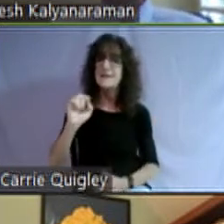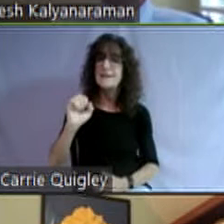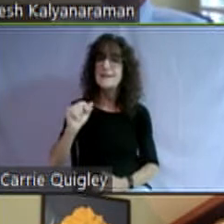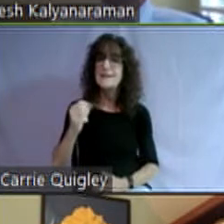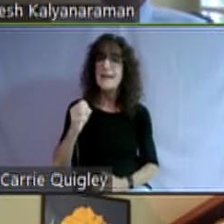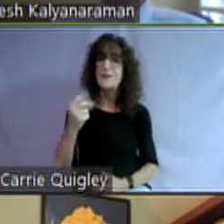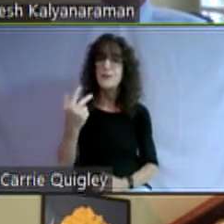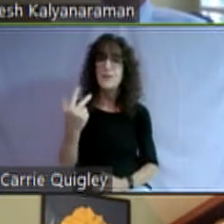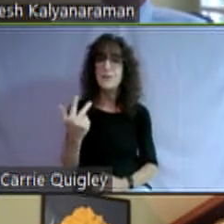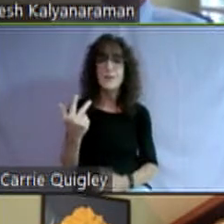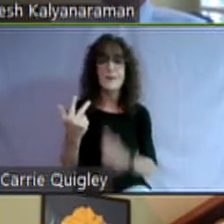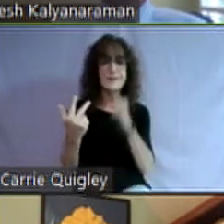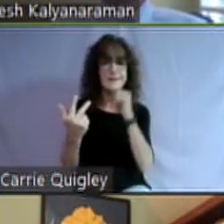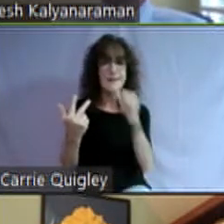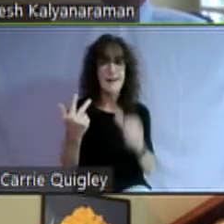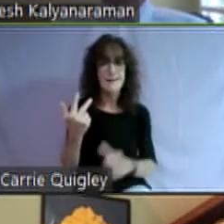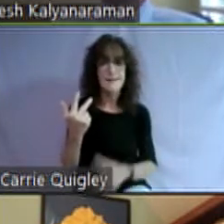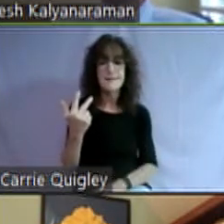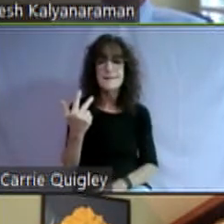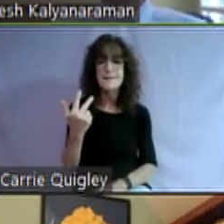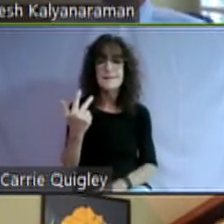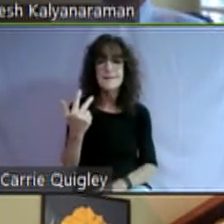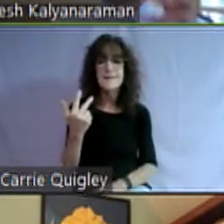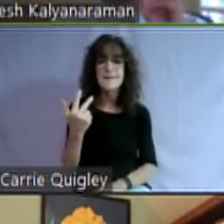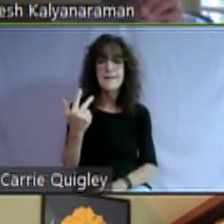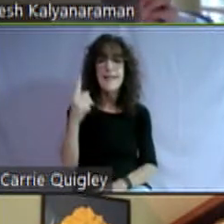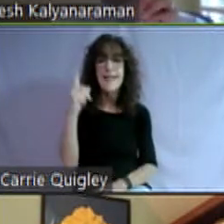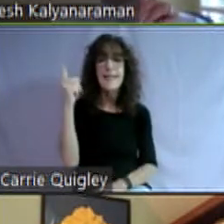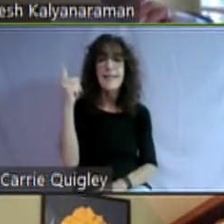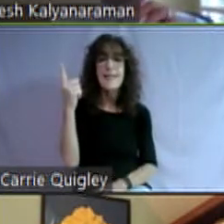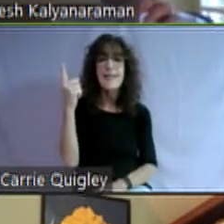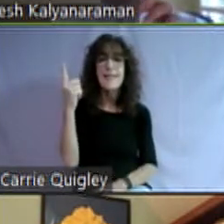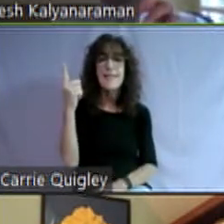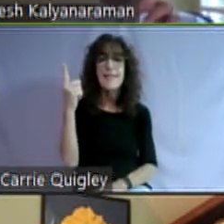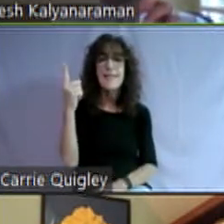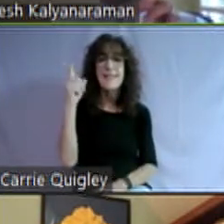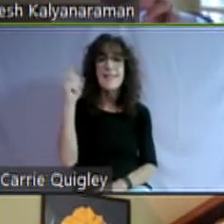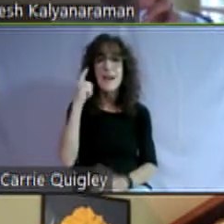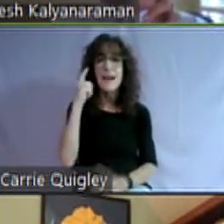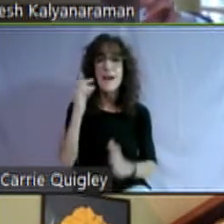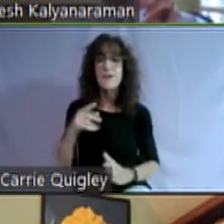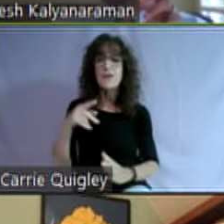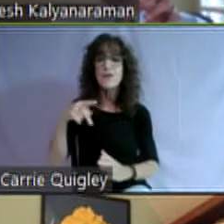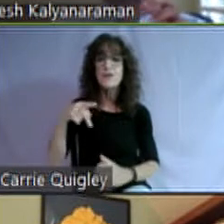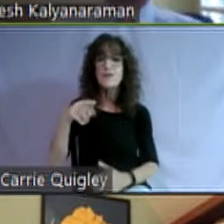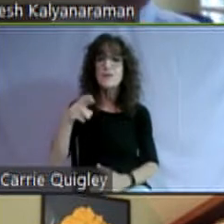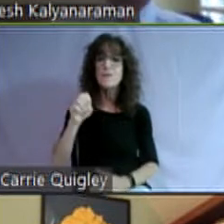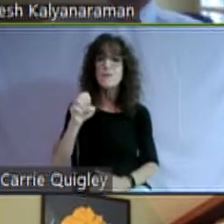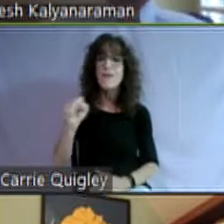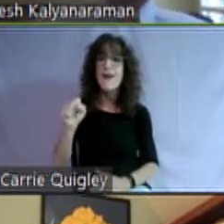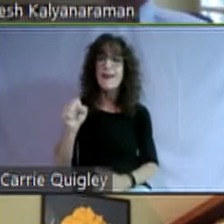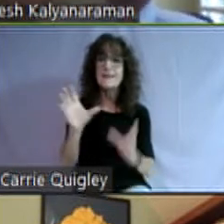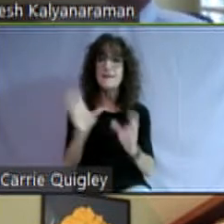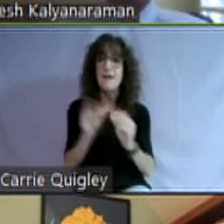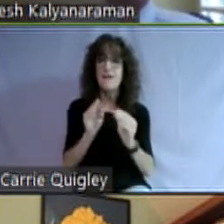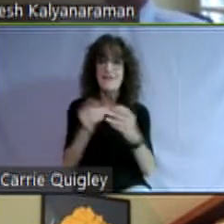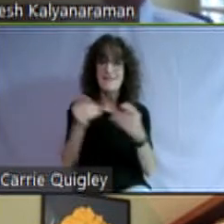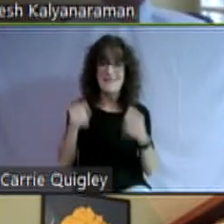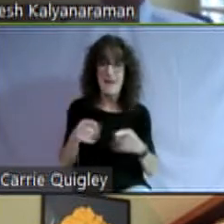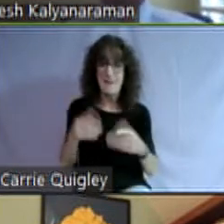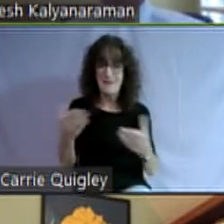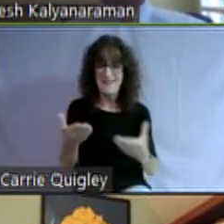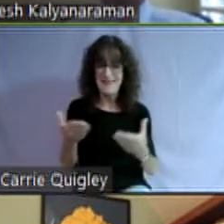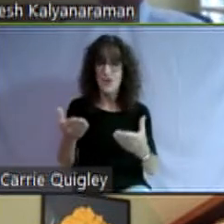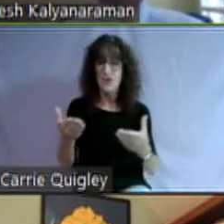that governor's press conference was announced right around here as we were going up in our cases.